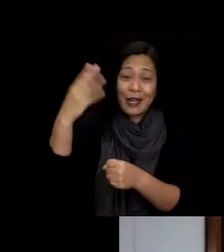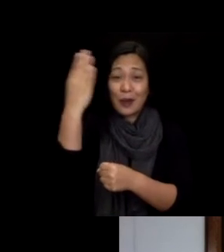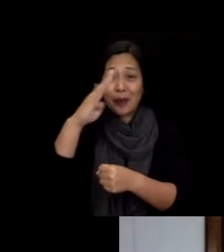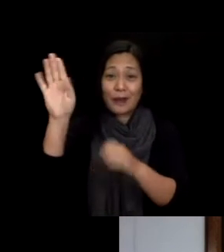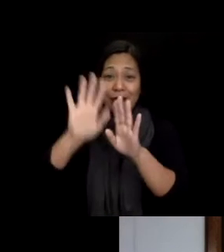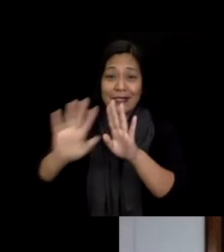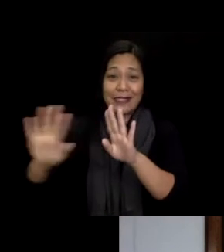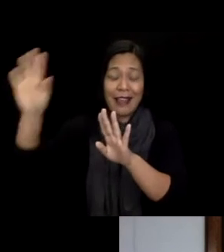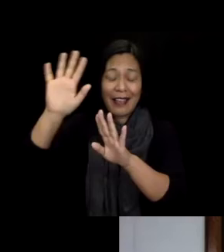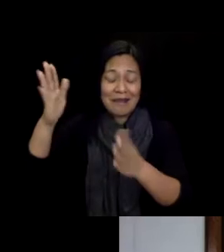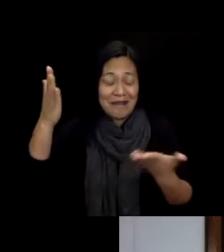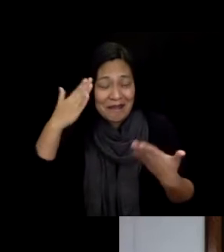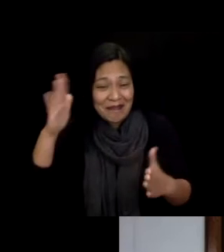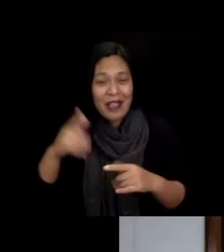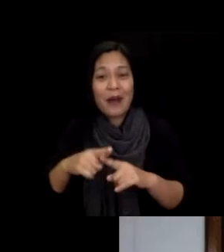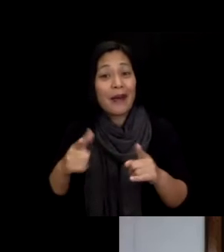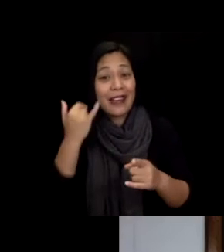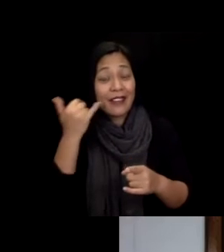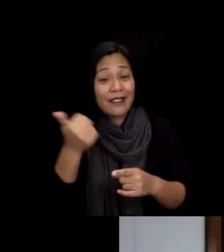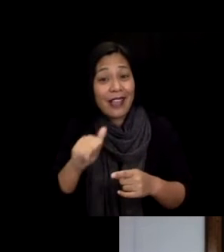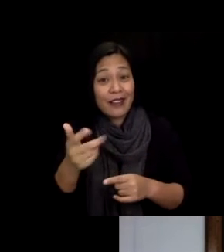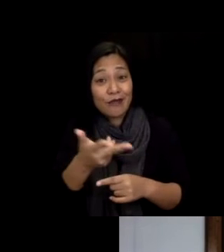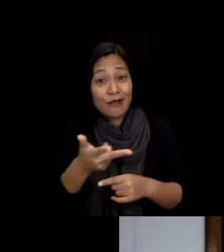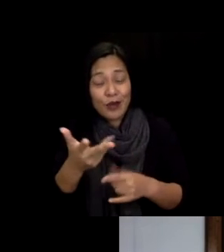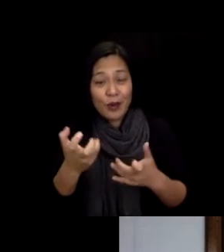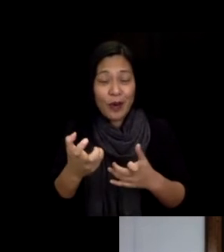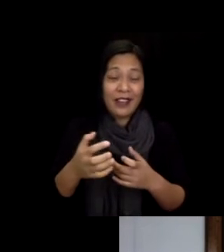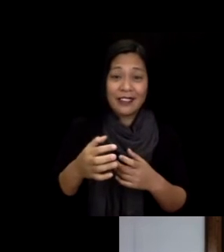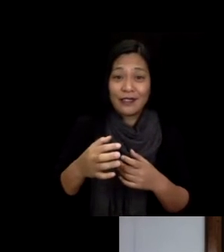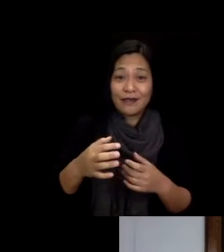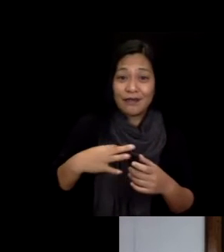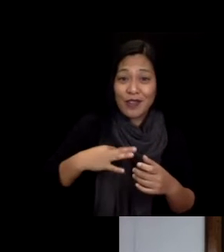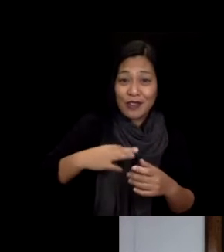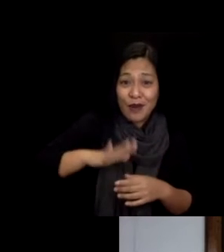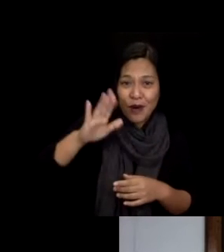If anyone wants to start, or if anyone wants me to volunteer them.